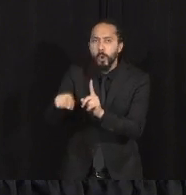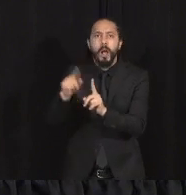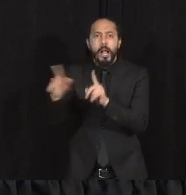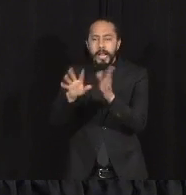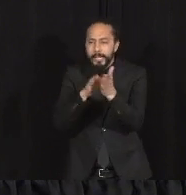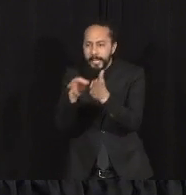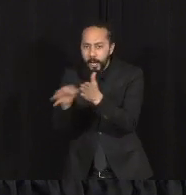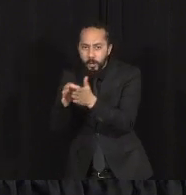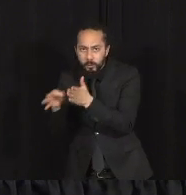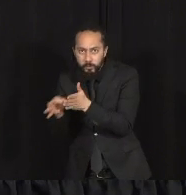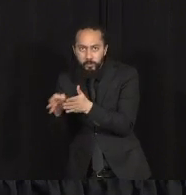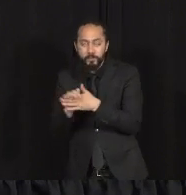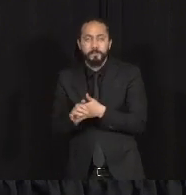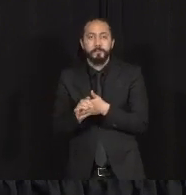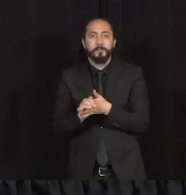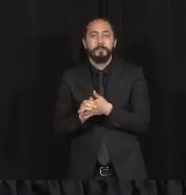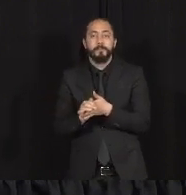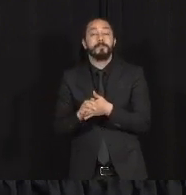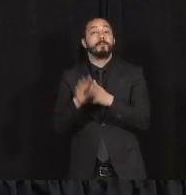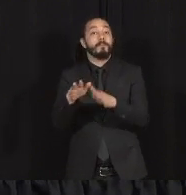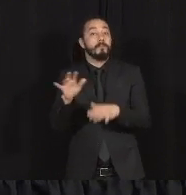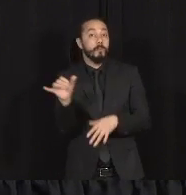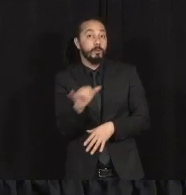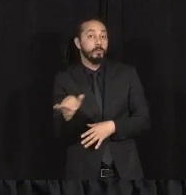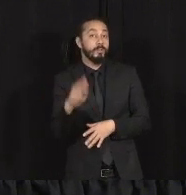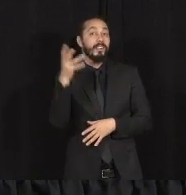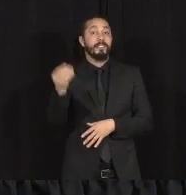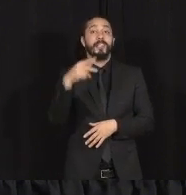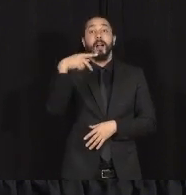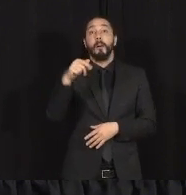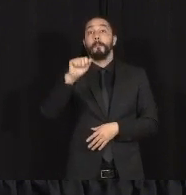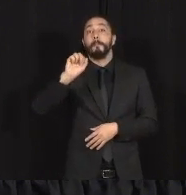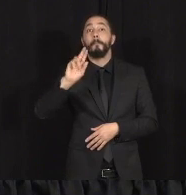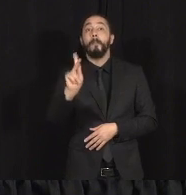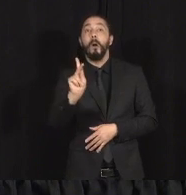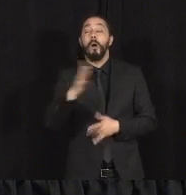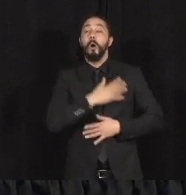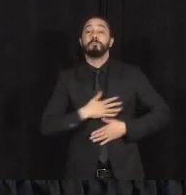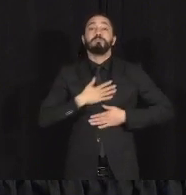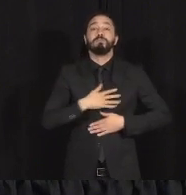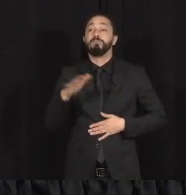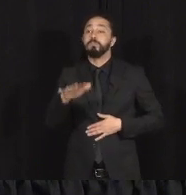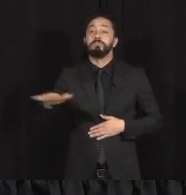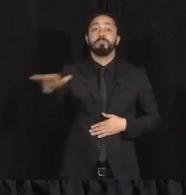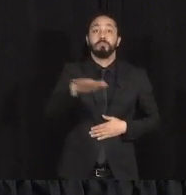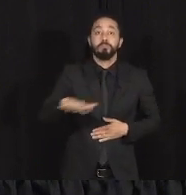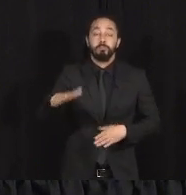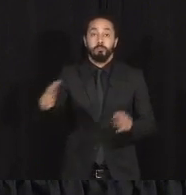been instructed to limit outings to essential needs.